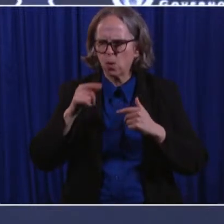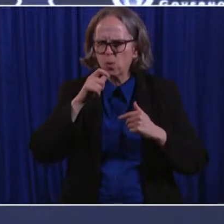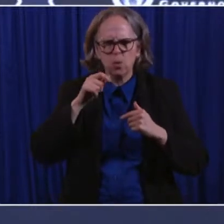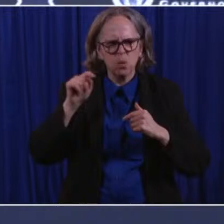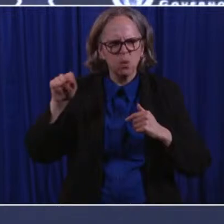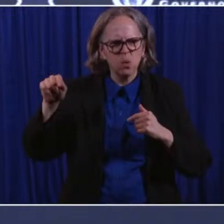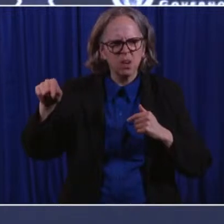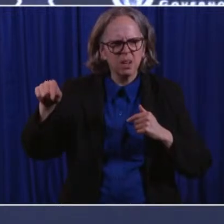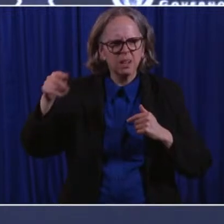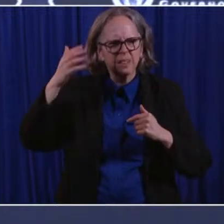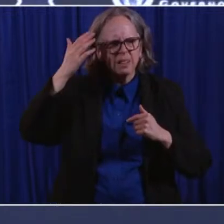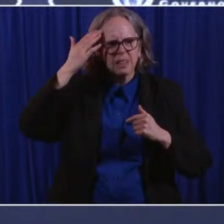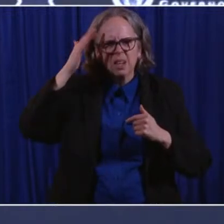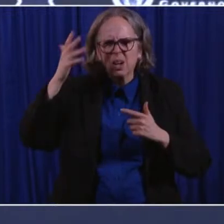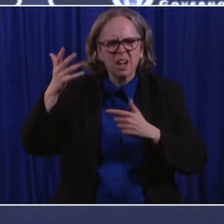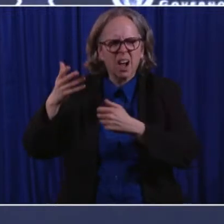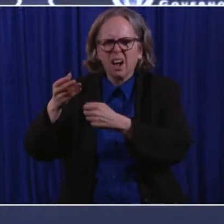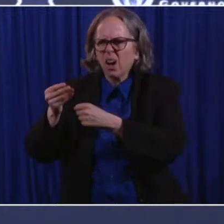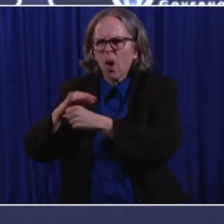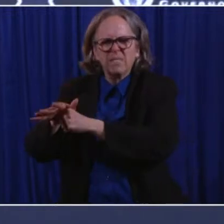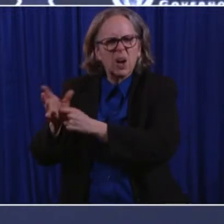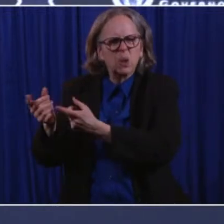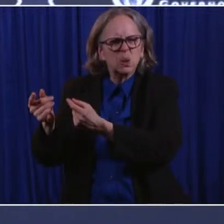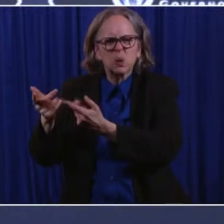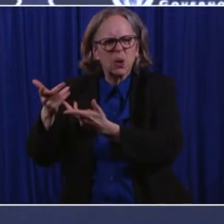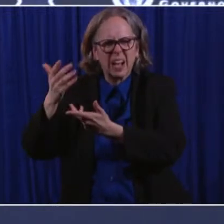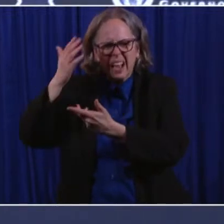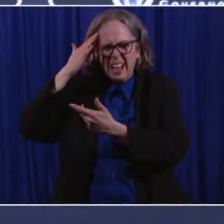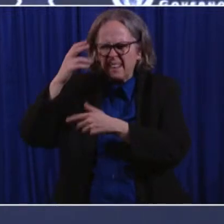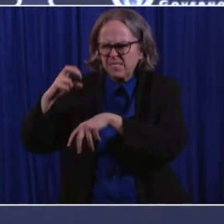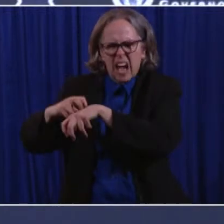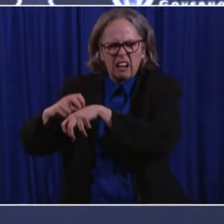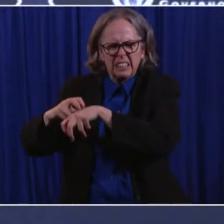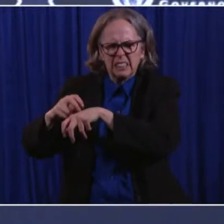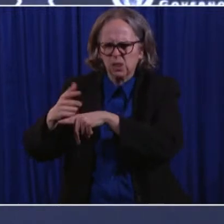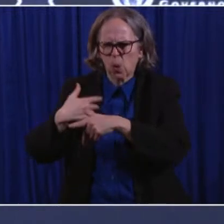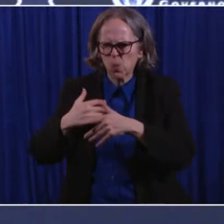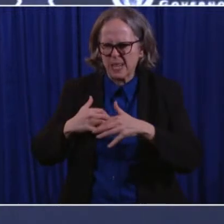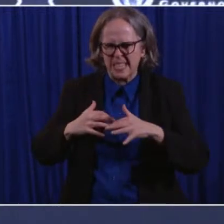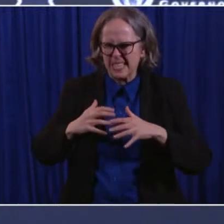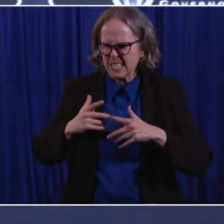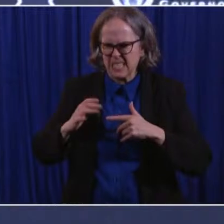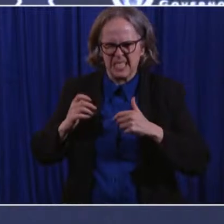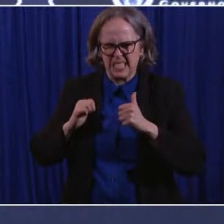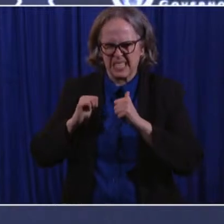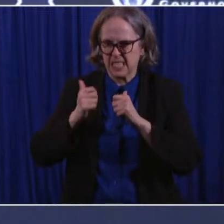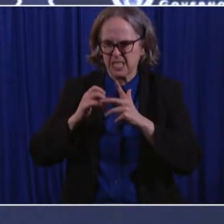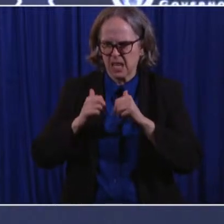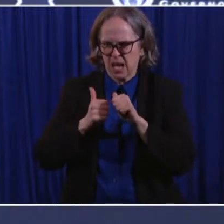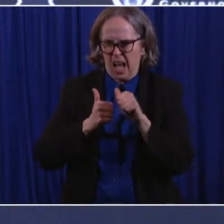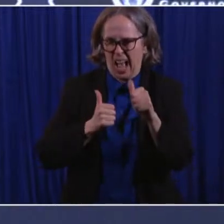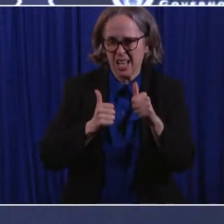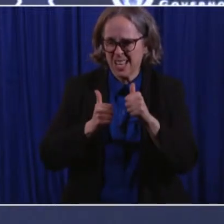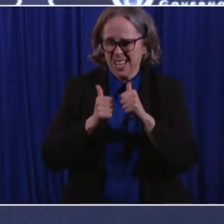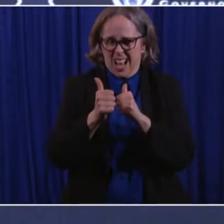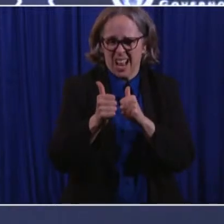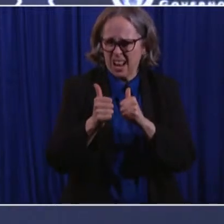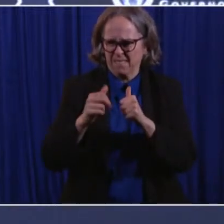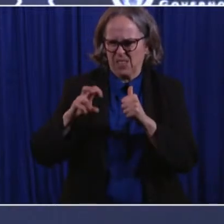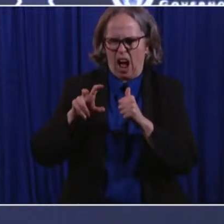to the scientists and talking to epidemiologists that they do believe that the variant is spreading in Ohio. The good